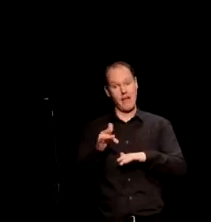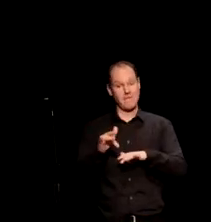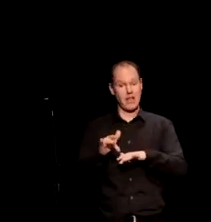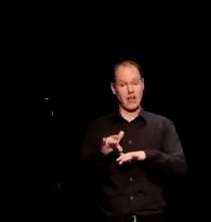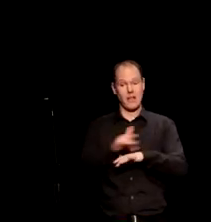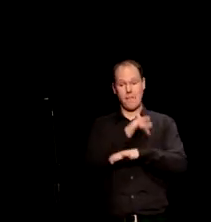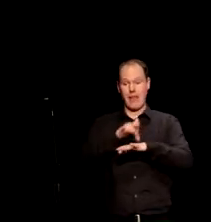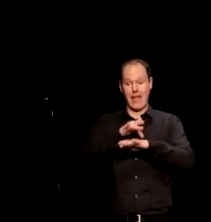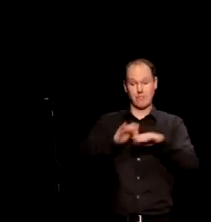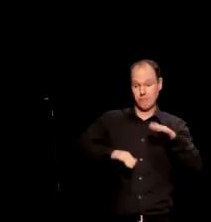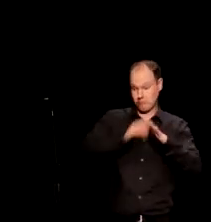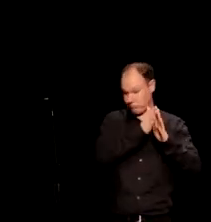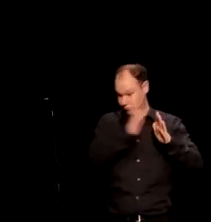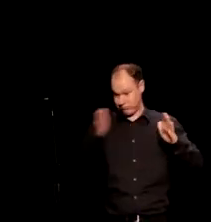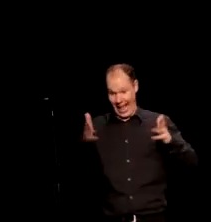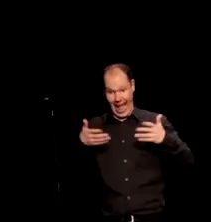play,